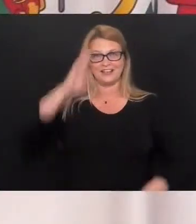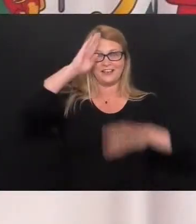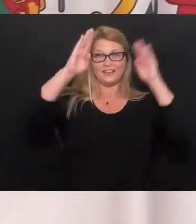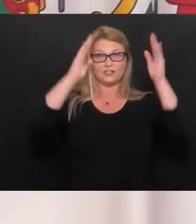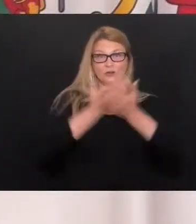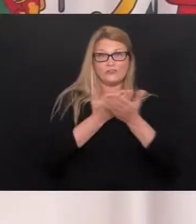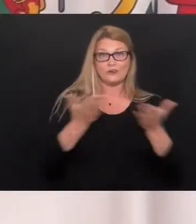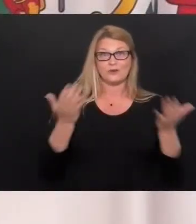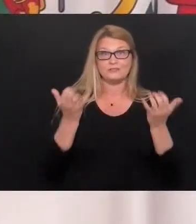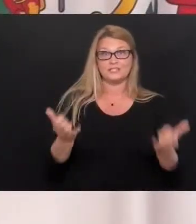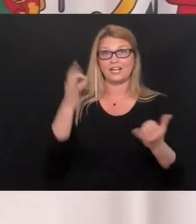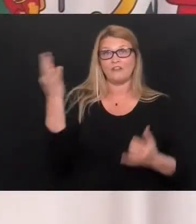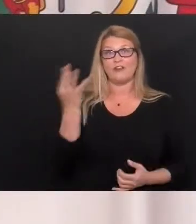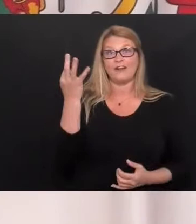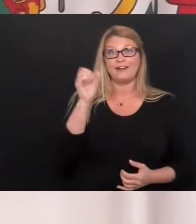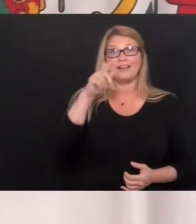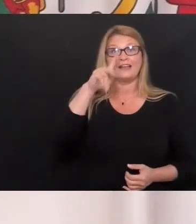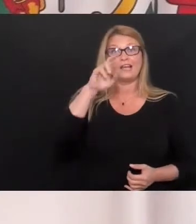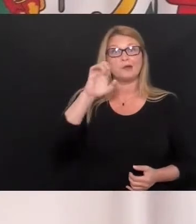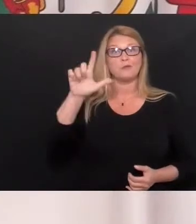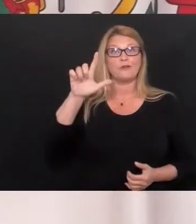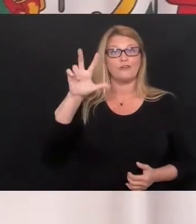everyone. It's Friday, April the 30th.